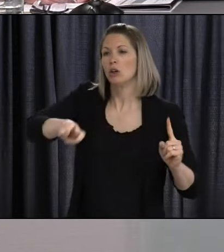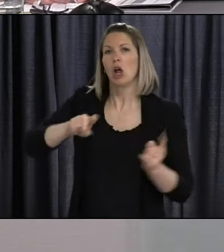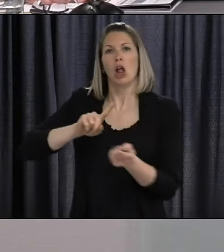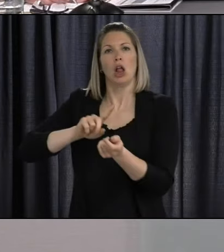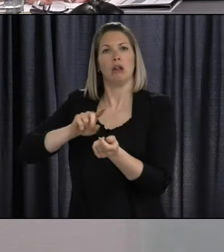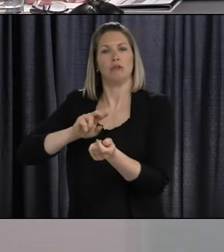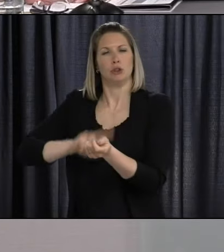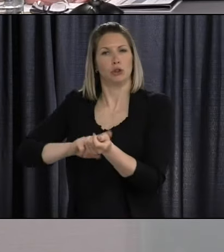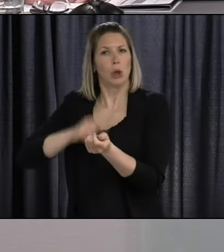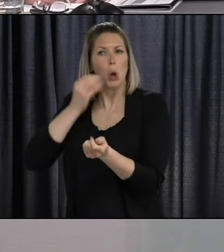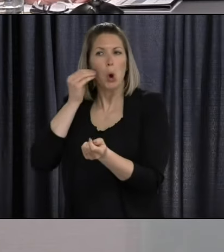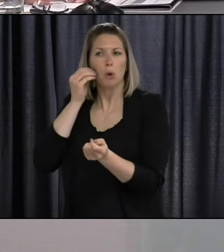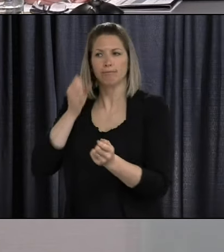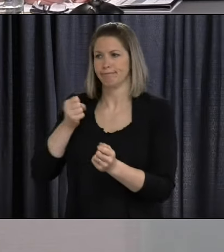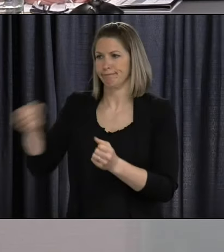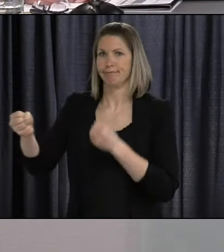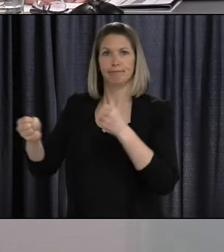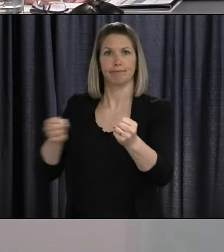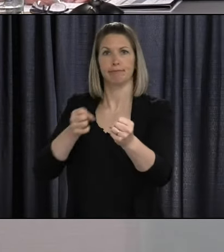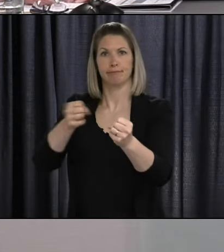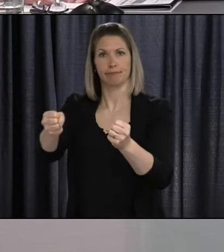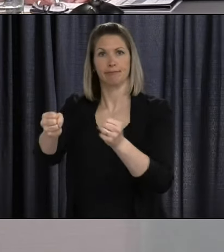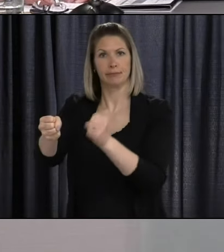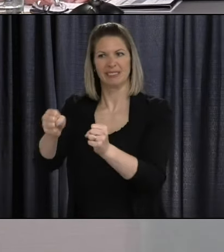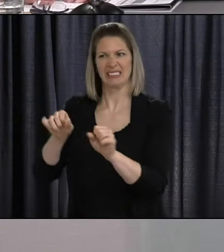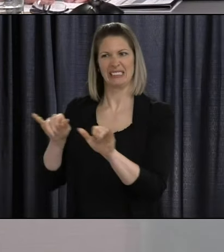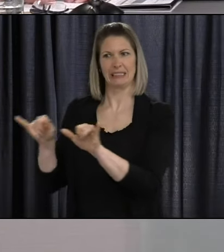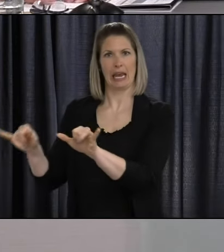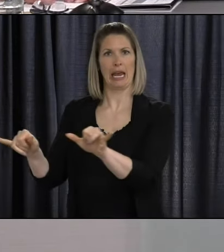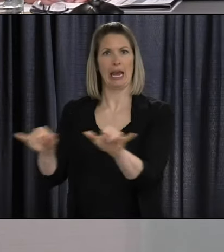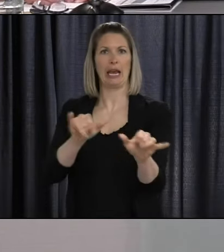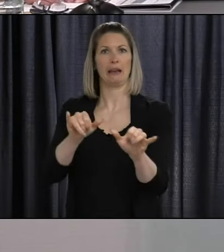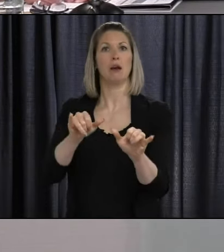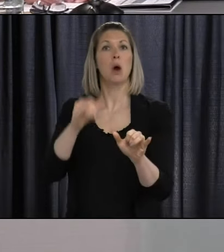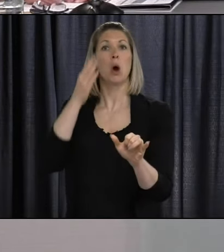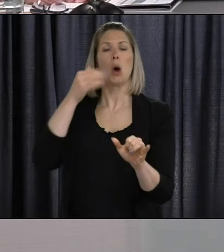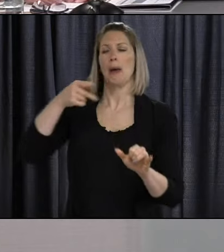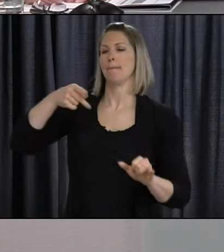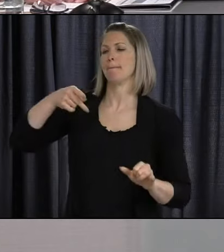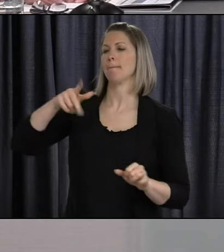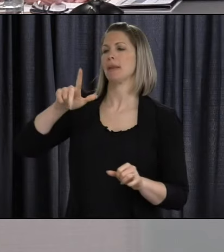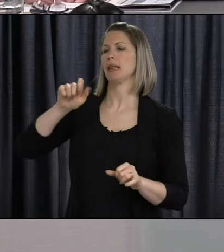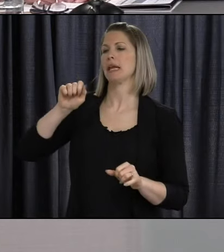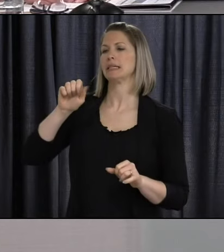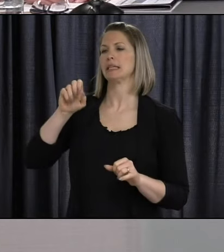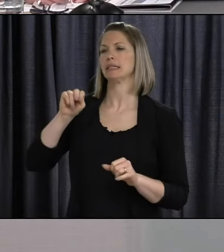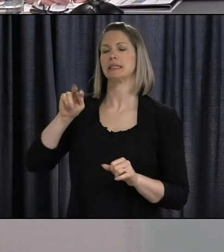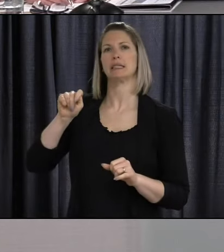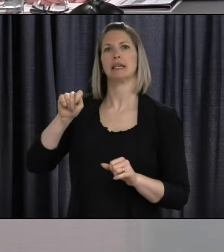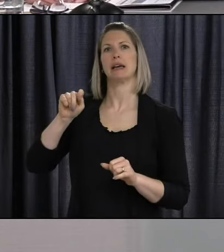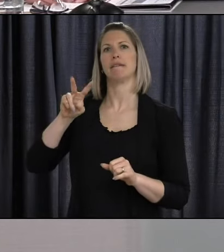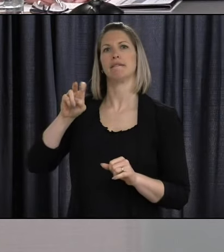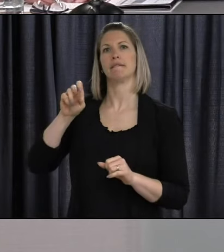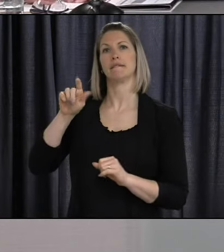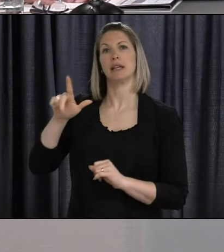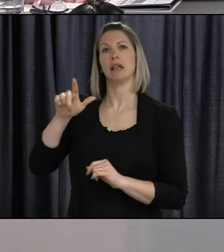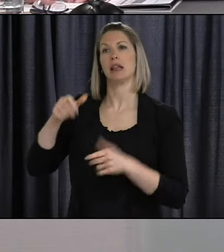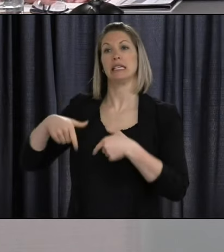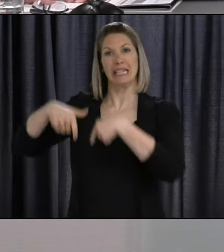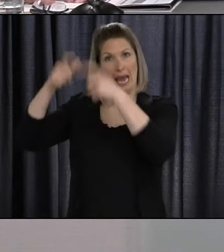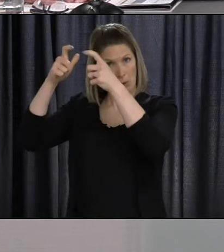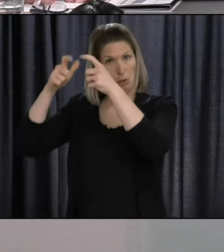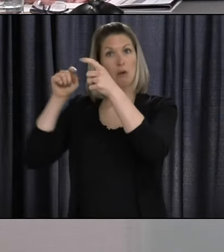that put them at increased risk of being able to contract the virus, especially with the way we've seen it go through other facilities elsewhere in